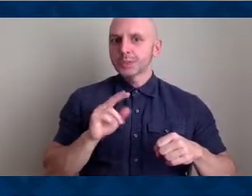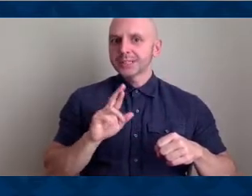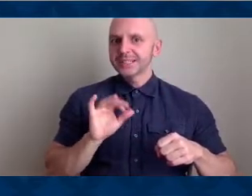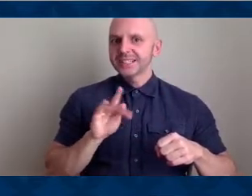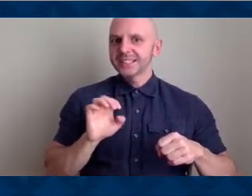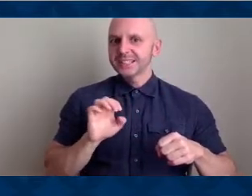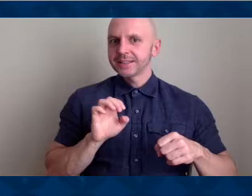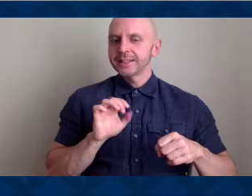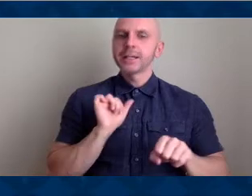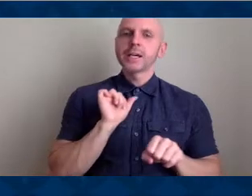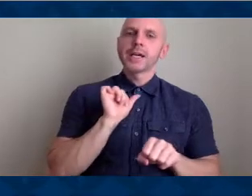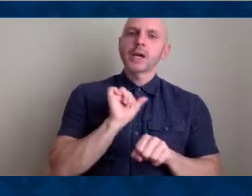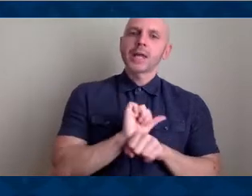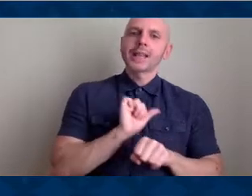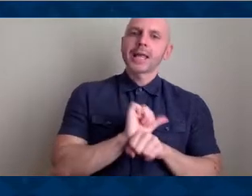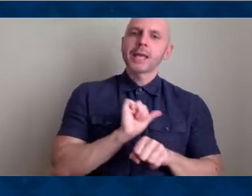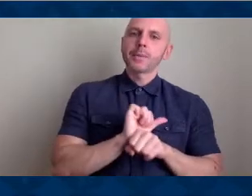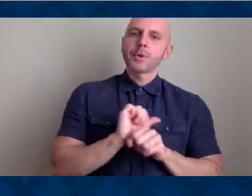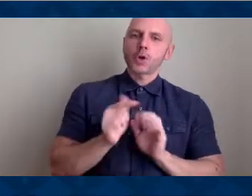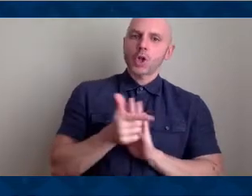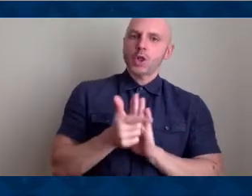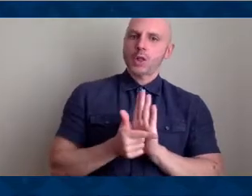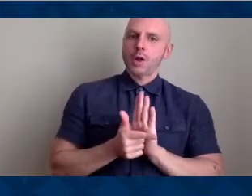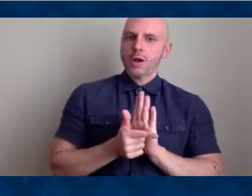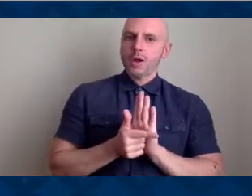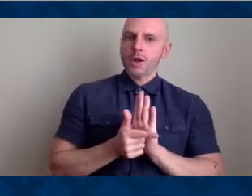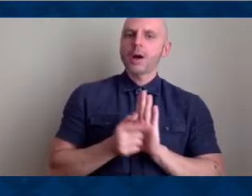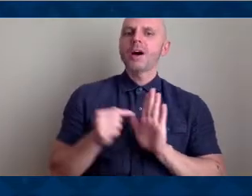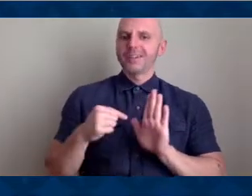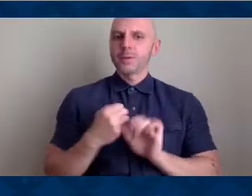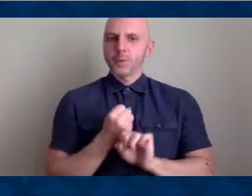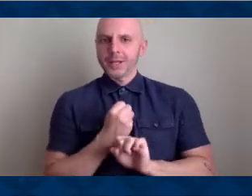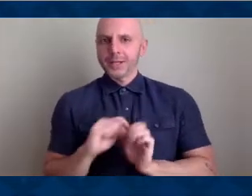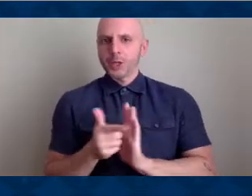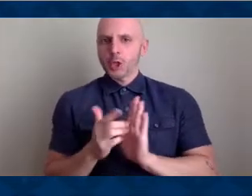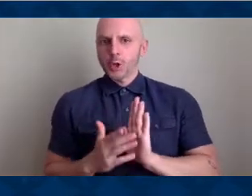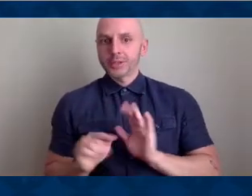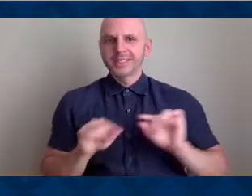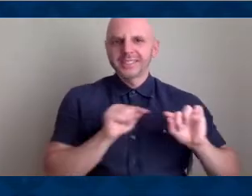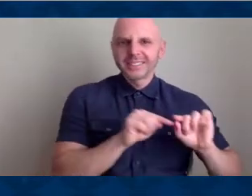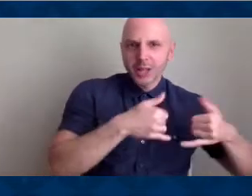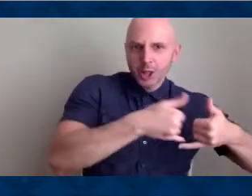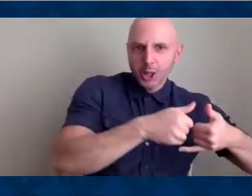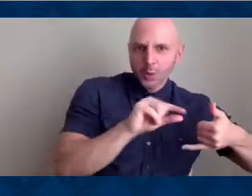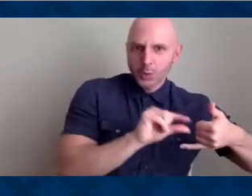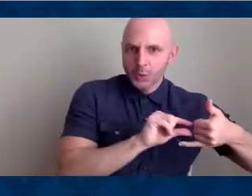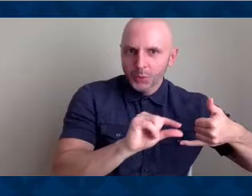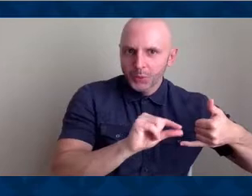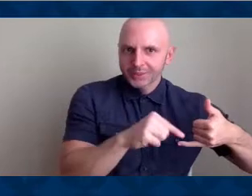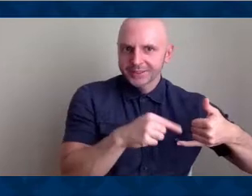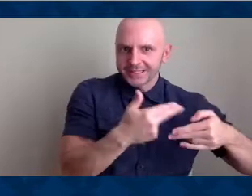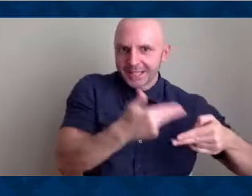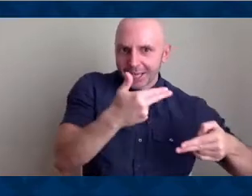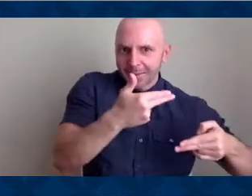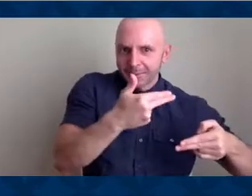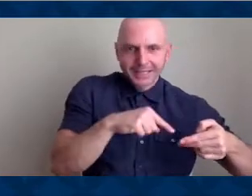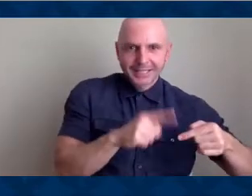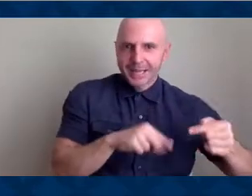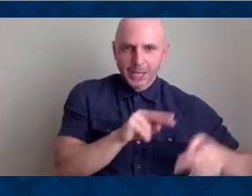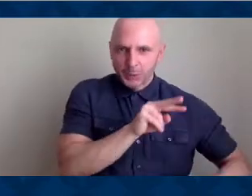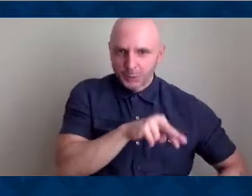who, and I cannot read the name of the award. They're all important awards, let me just say.